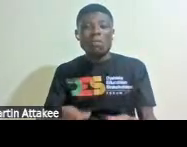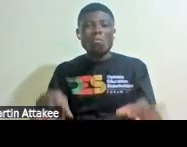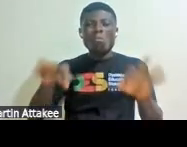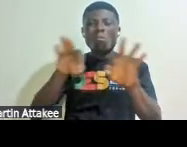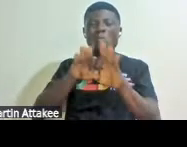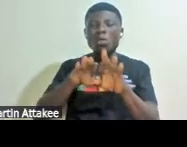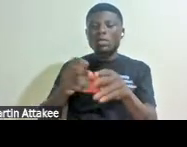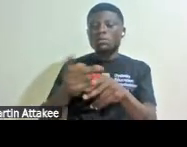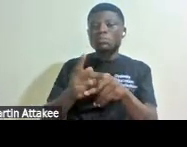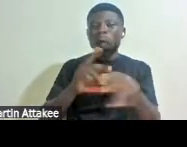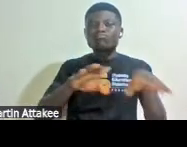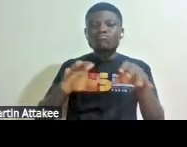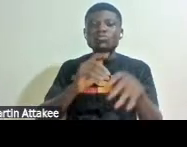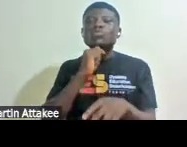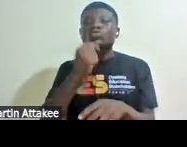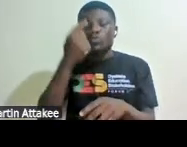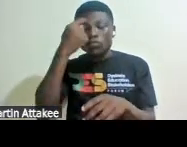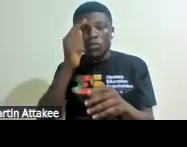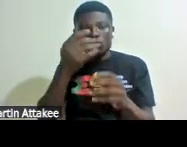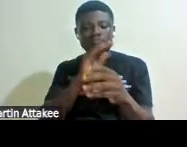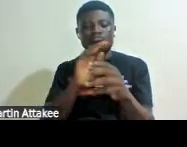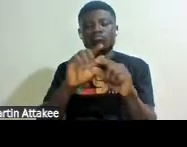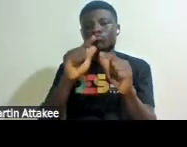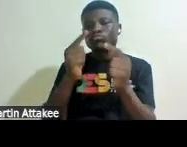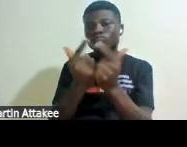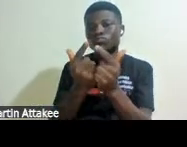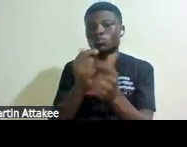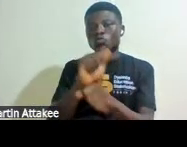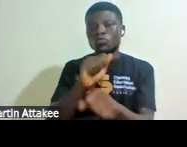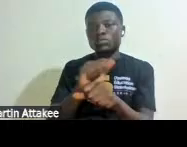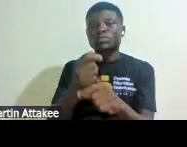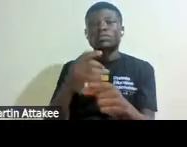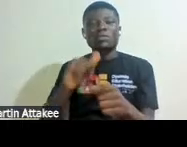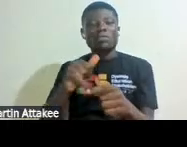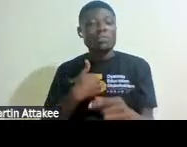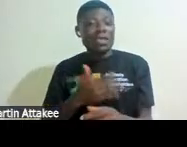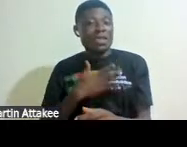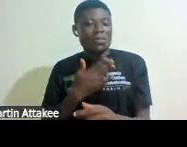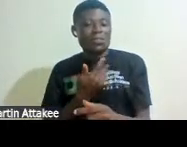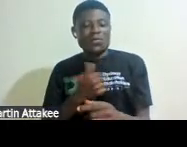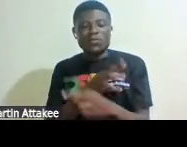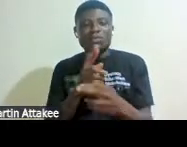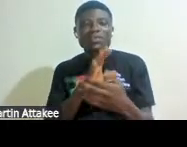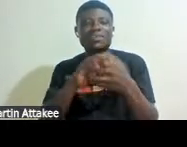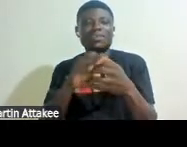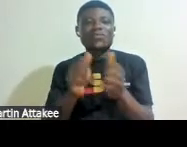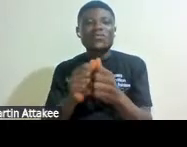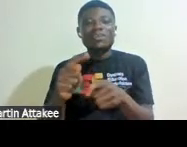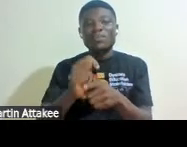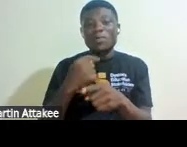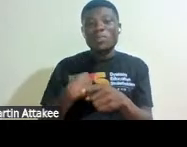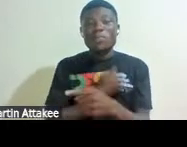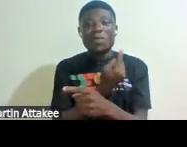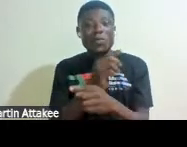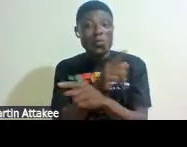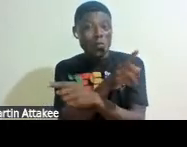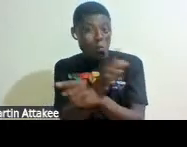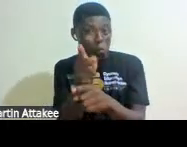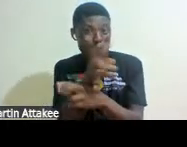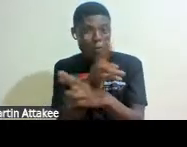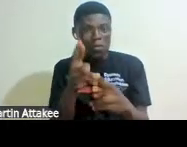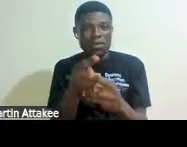Mission-Driven Teams. And I'm really looking forward to and excited about this training. I hope you are too. So